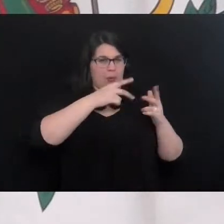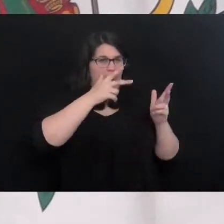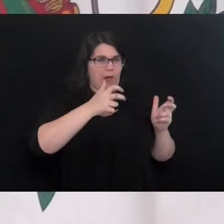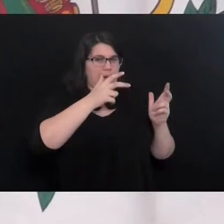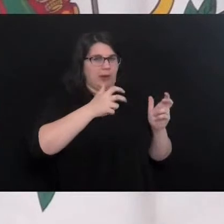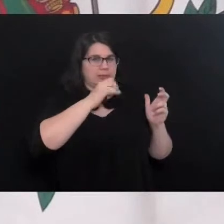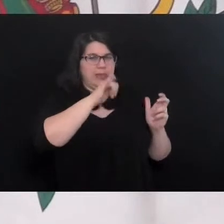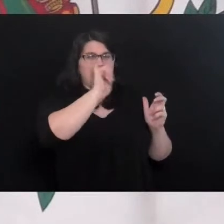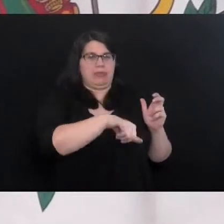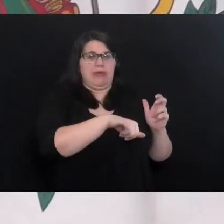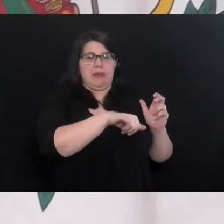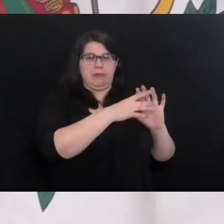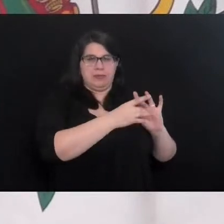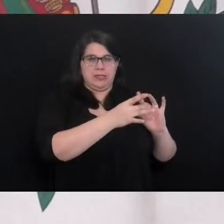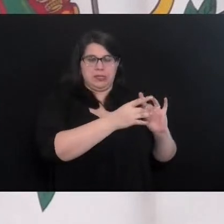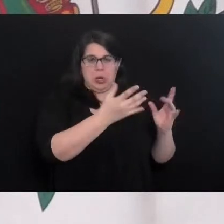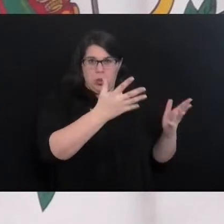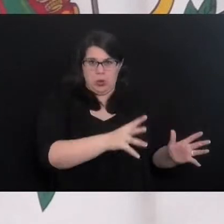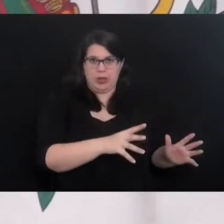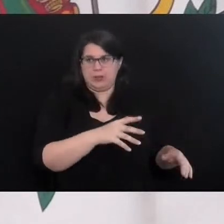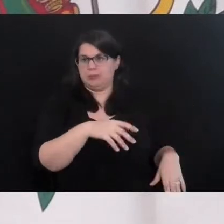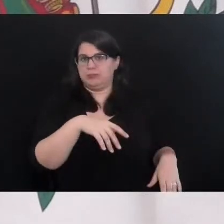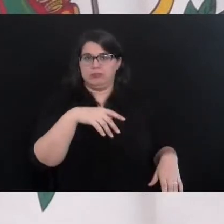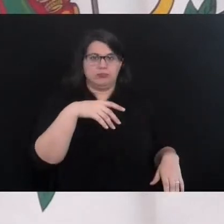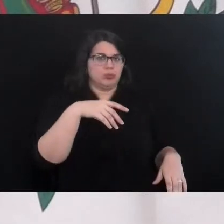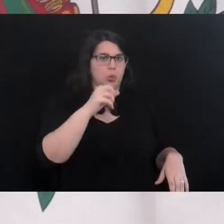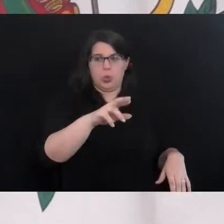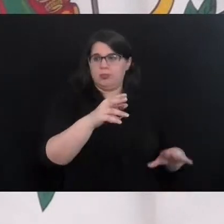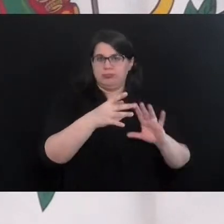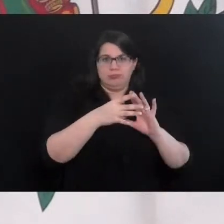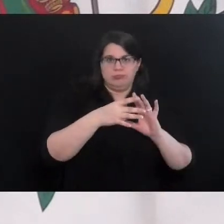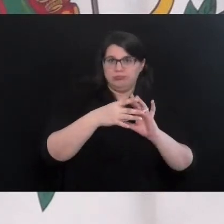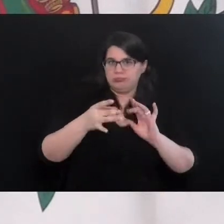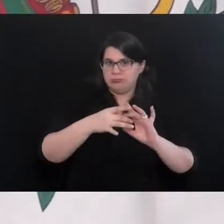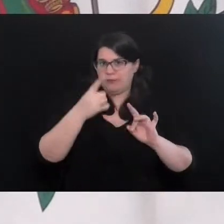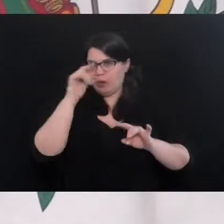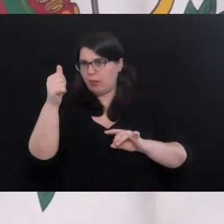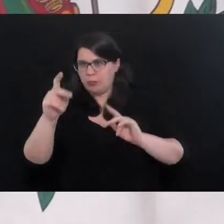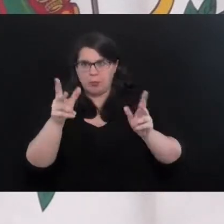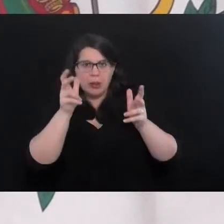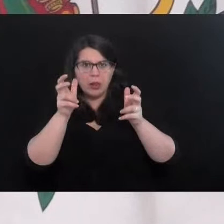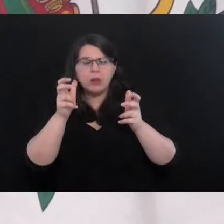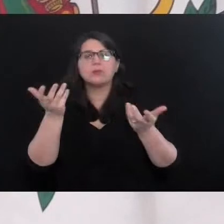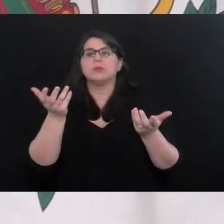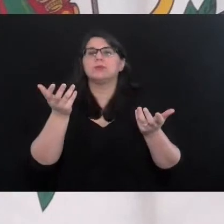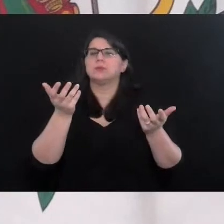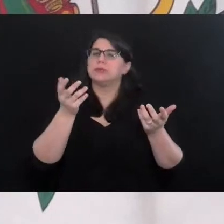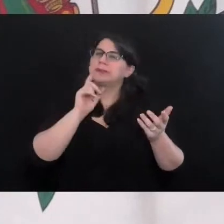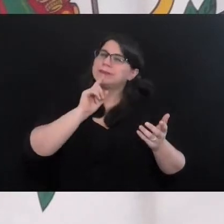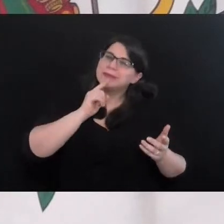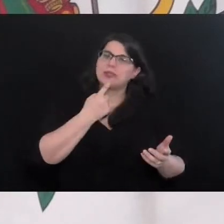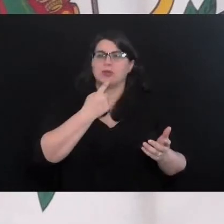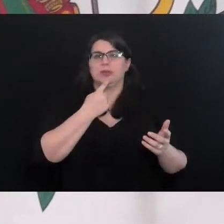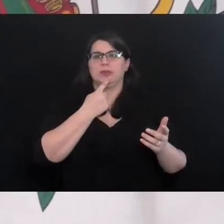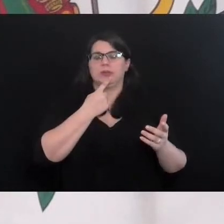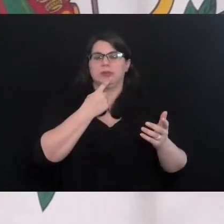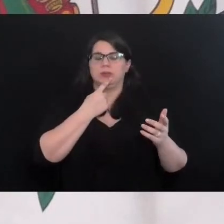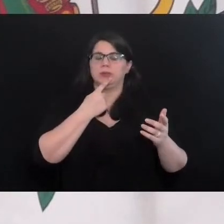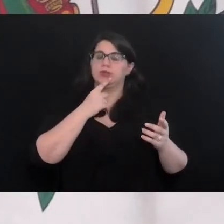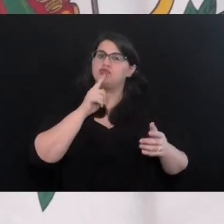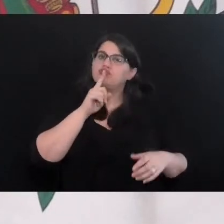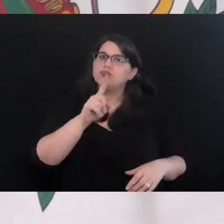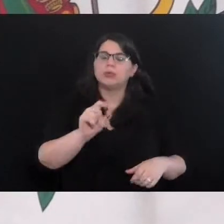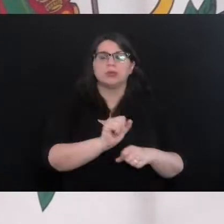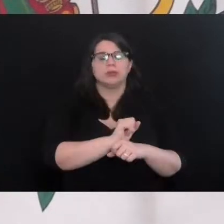know, replay it to yourself or replay it to others. But this is serious stuff. Really,